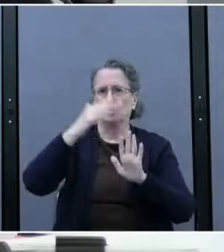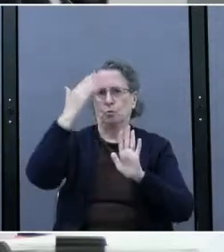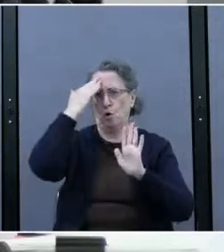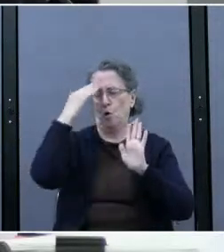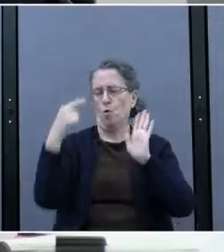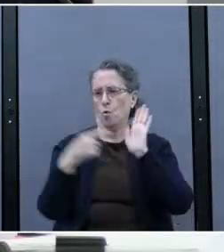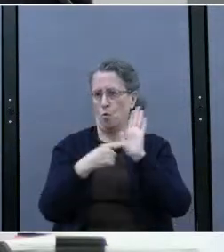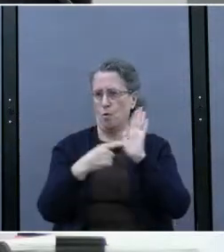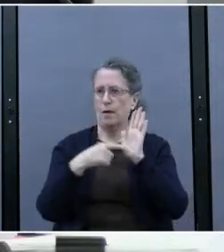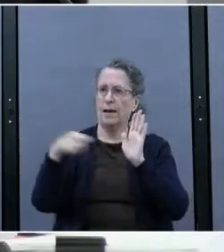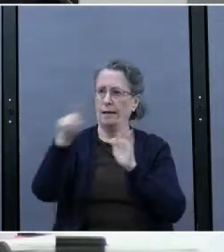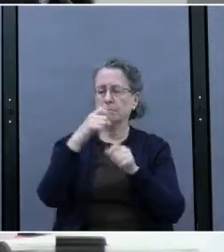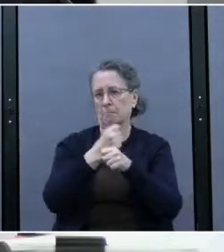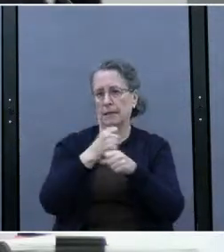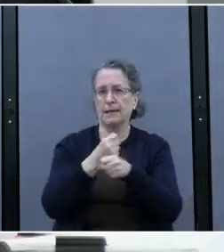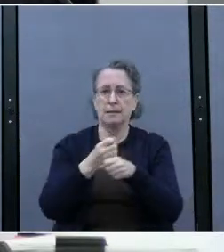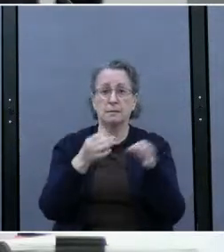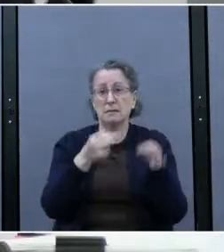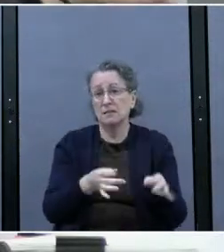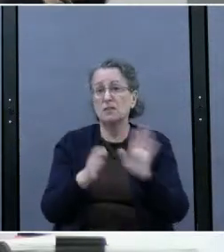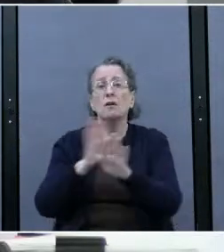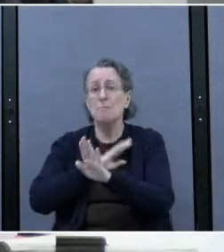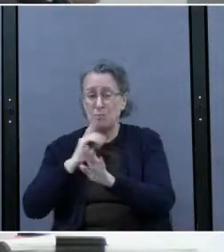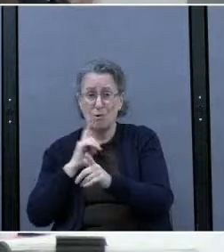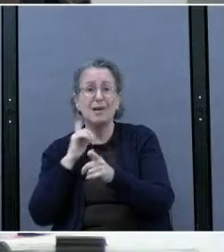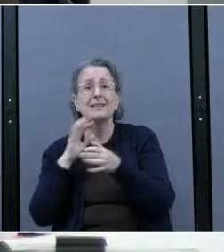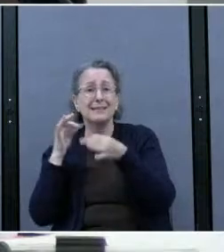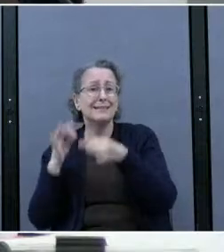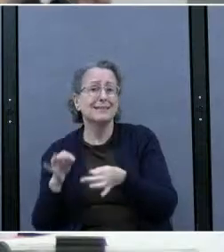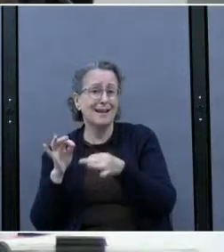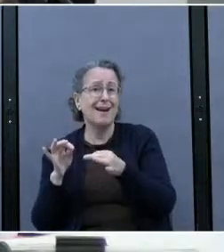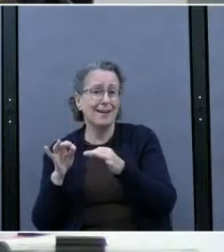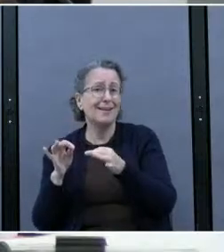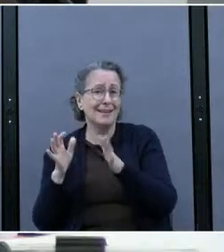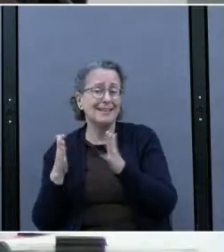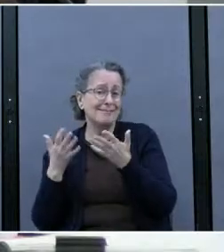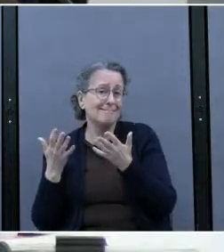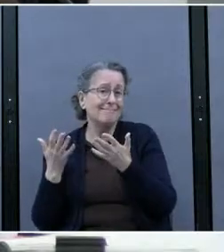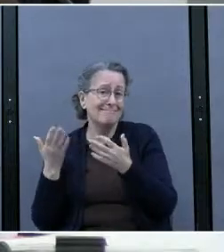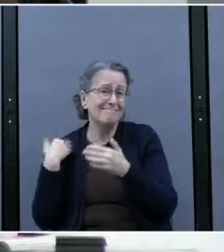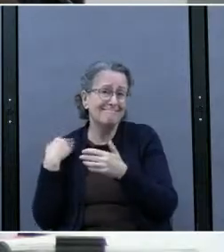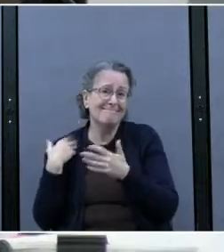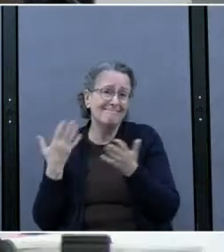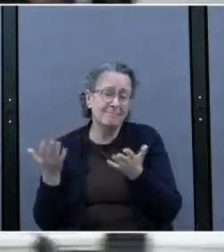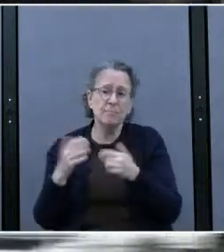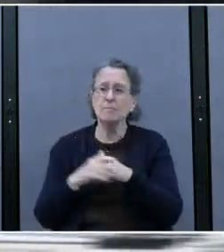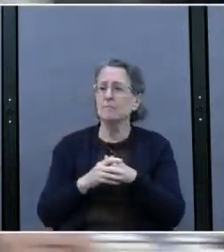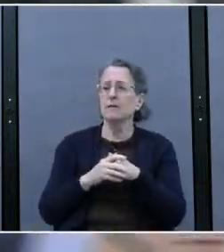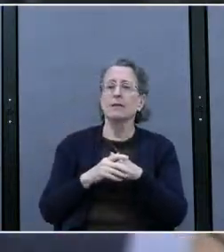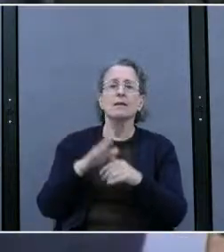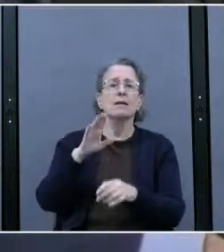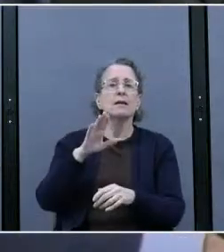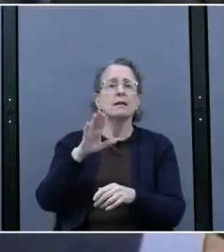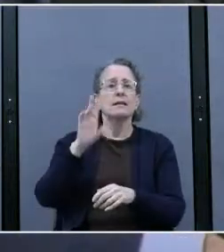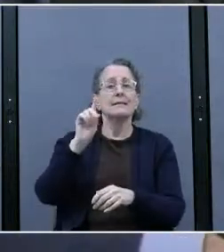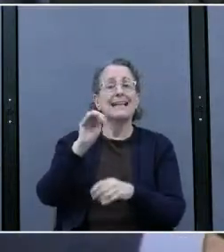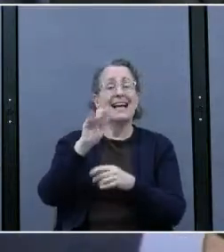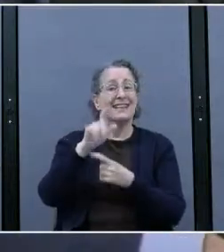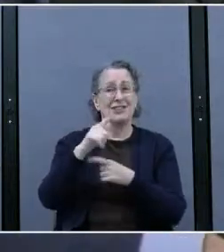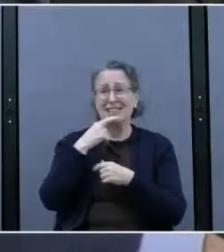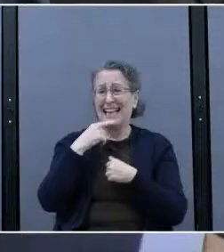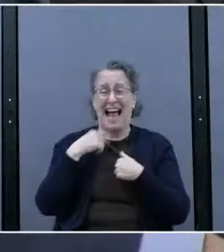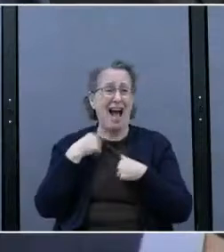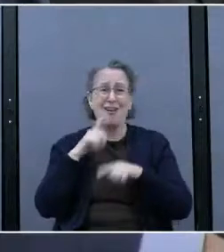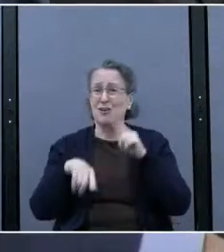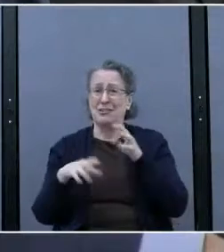by the board under Article 9. Thanks, Bob. I really appreciate that explanation because I don't think I could have done